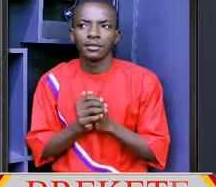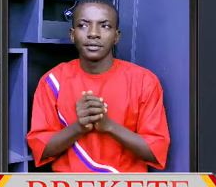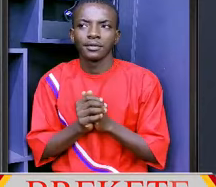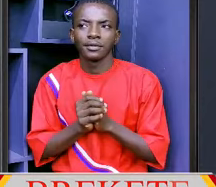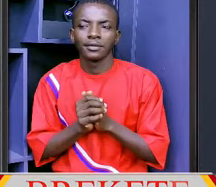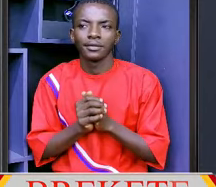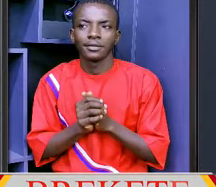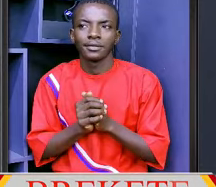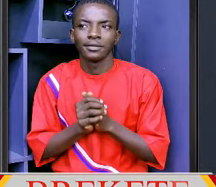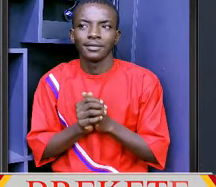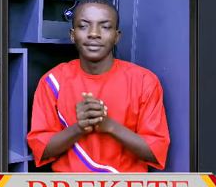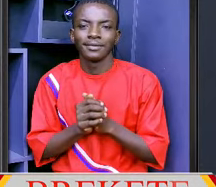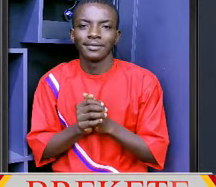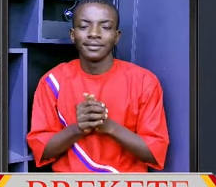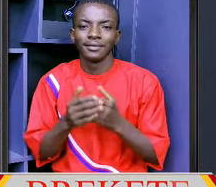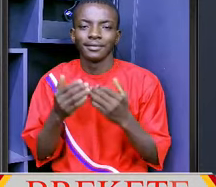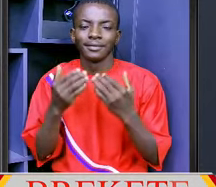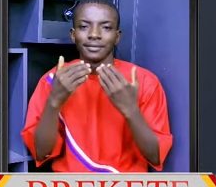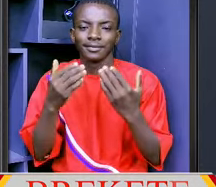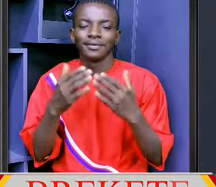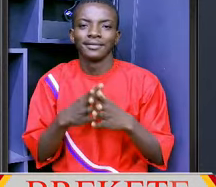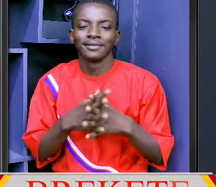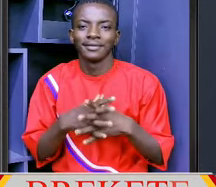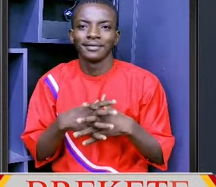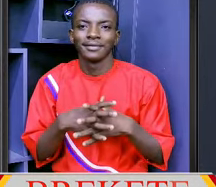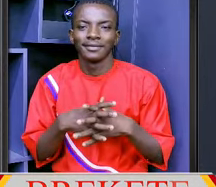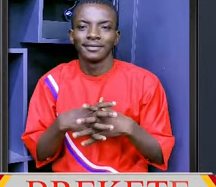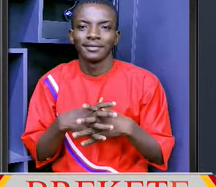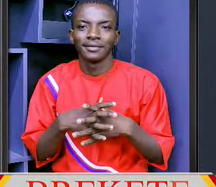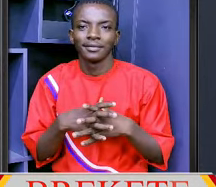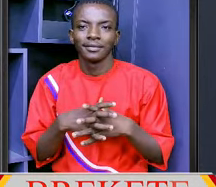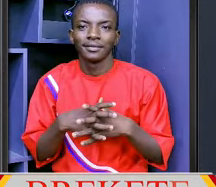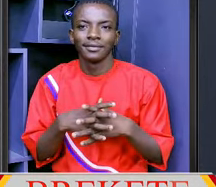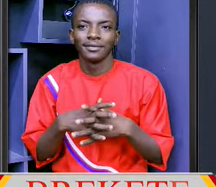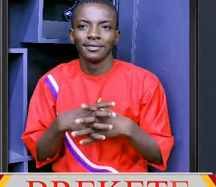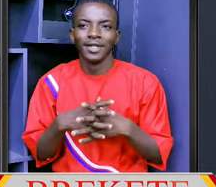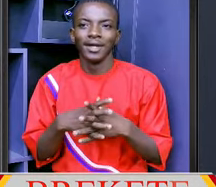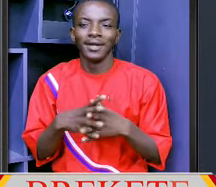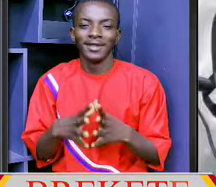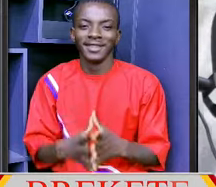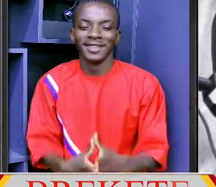God that day. May God that day.